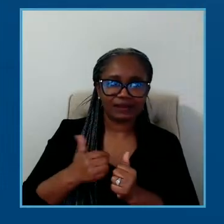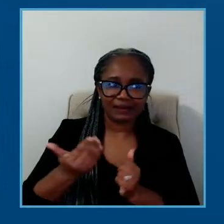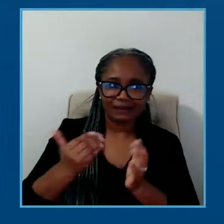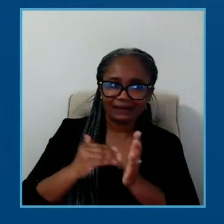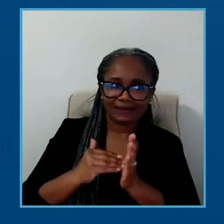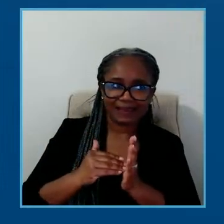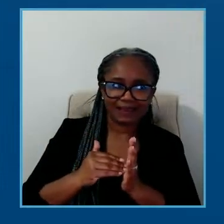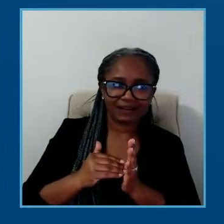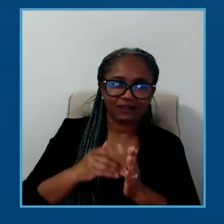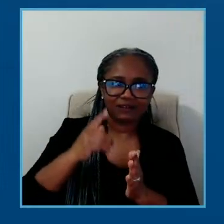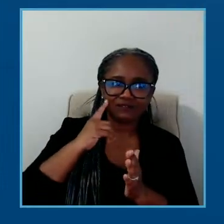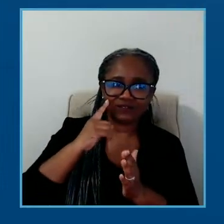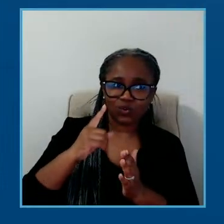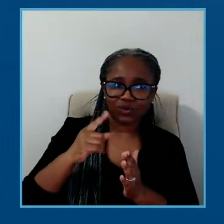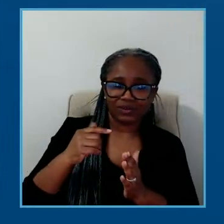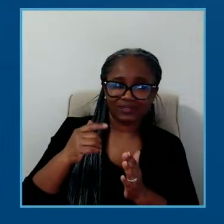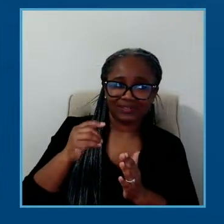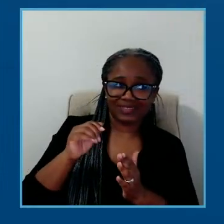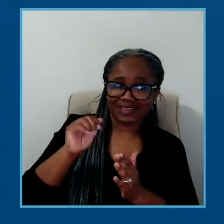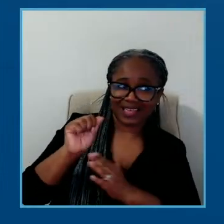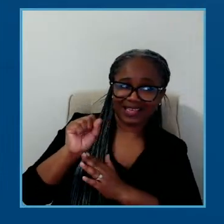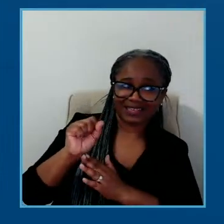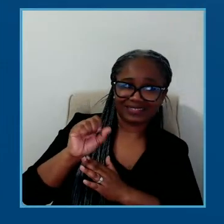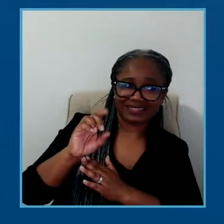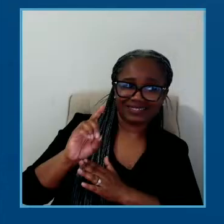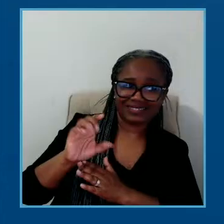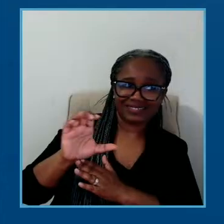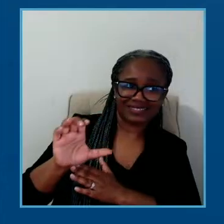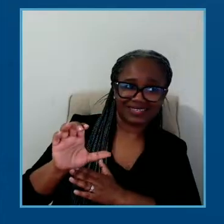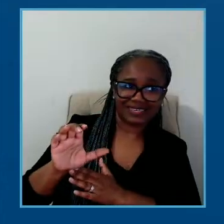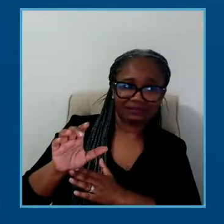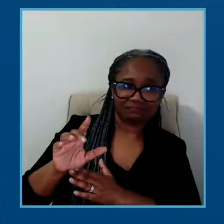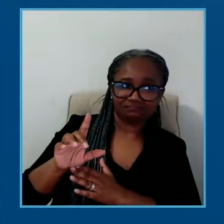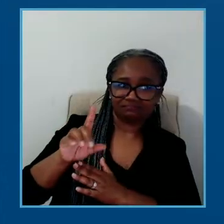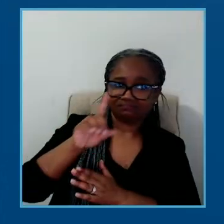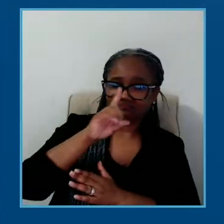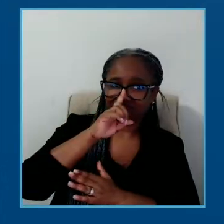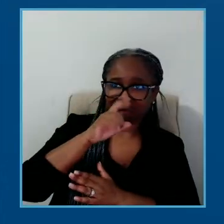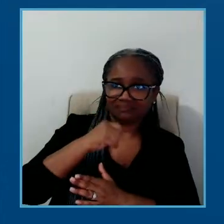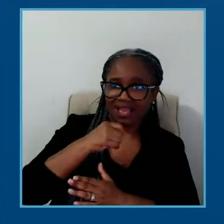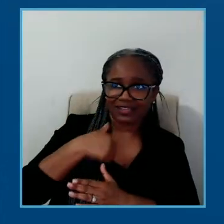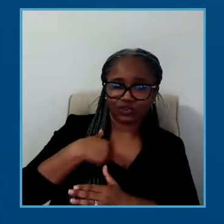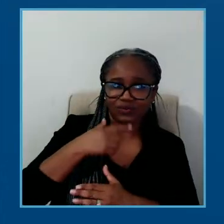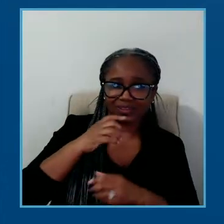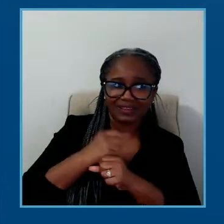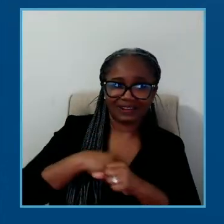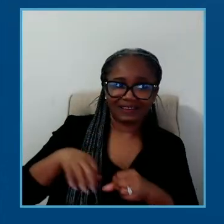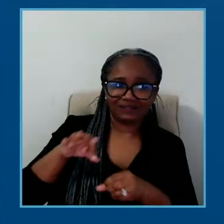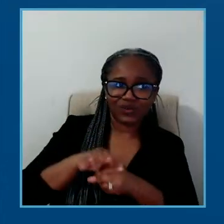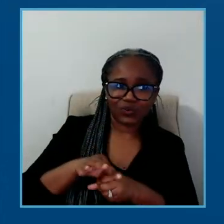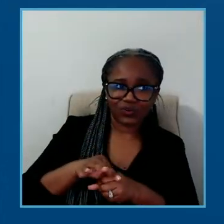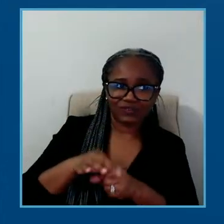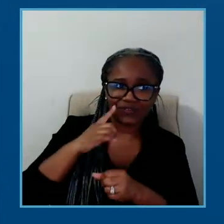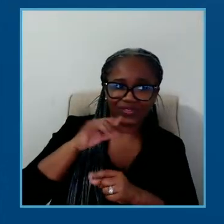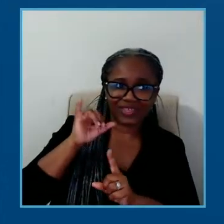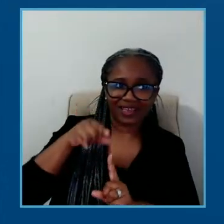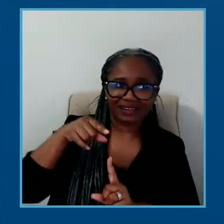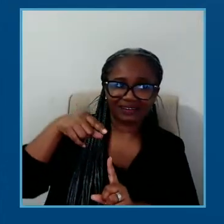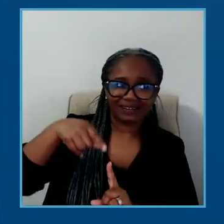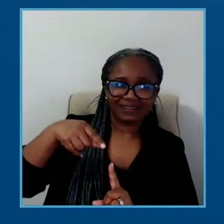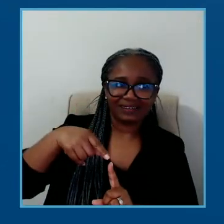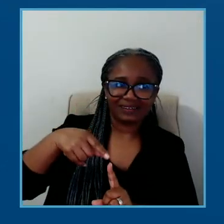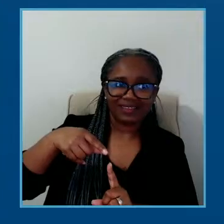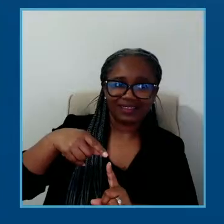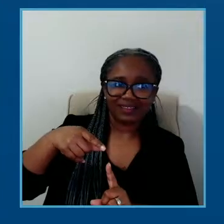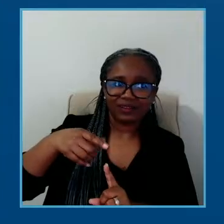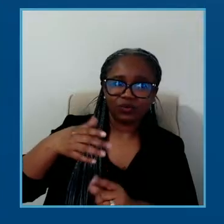of the DNC. Whatever happens at the ASDC is what happens there, and it is subsequent to all decisions